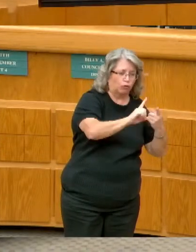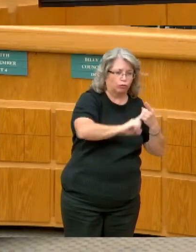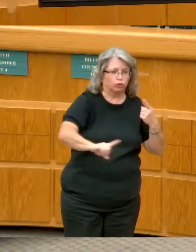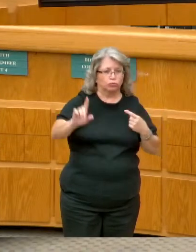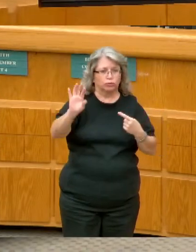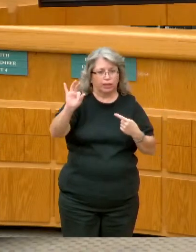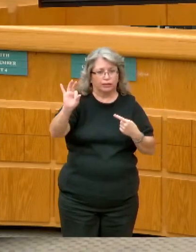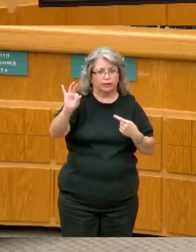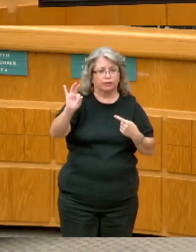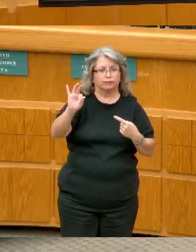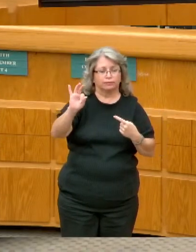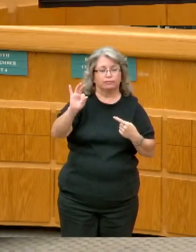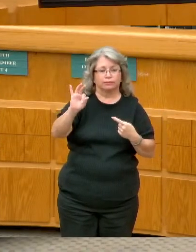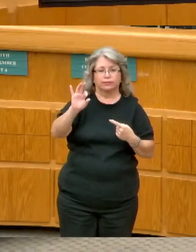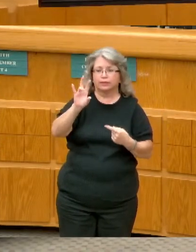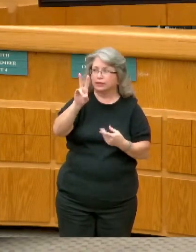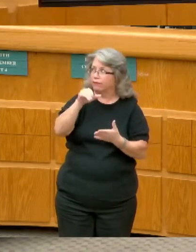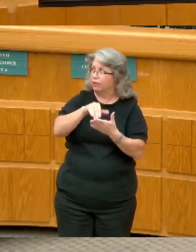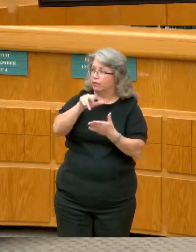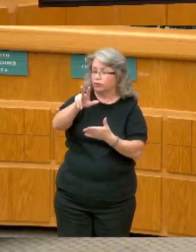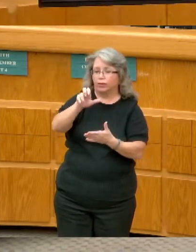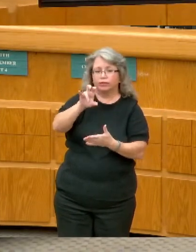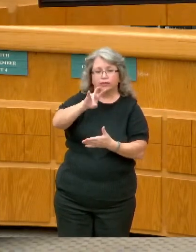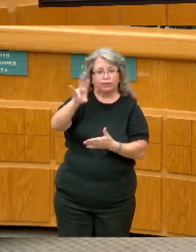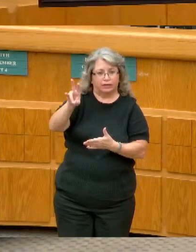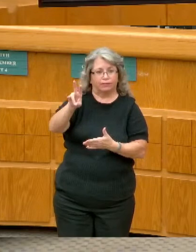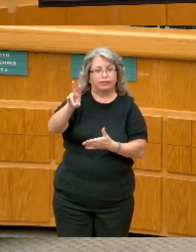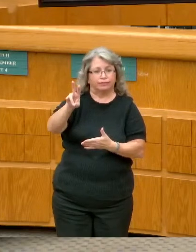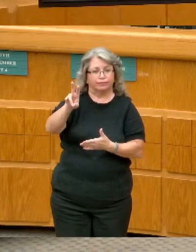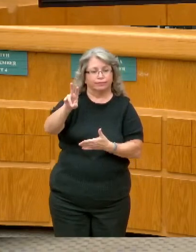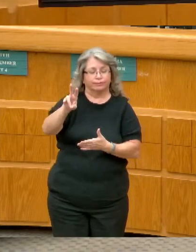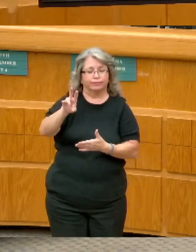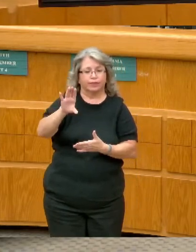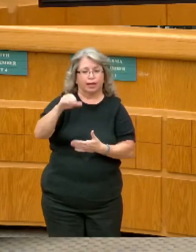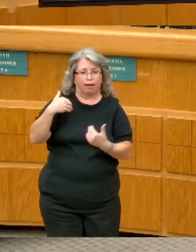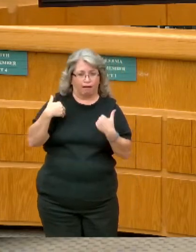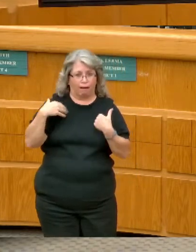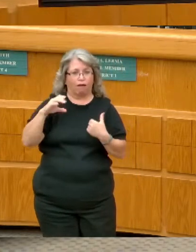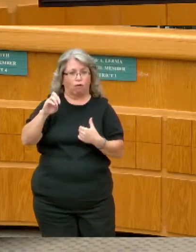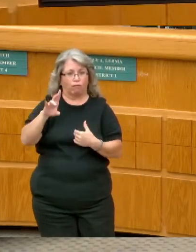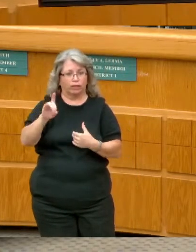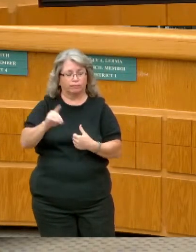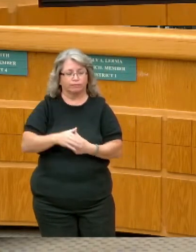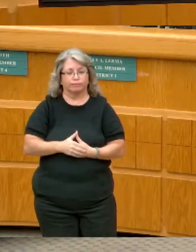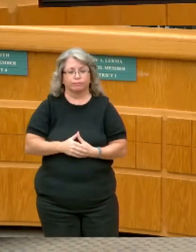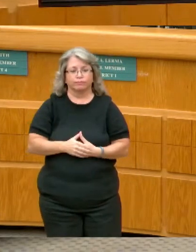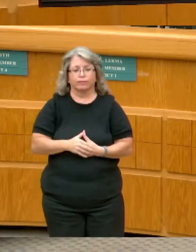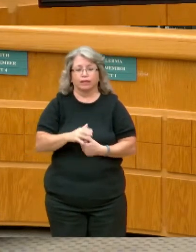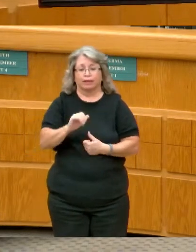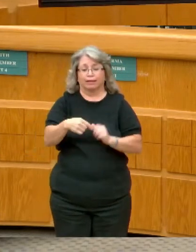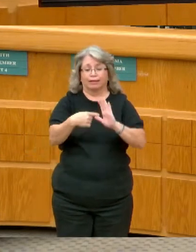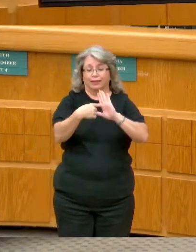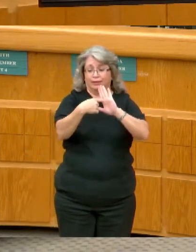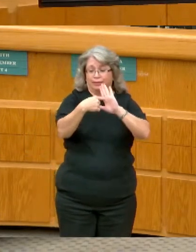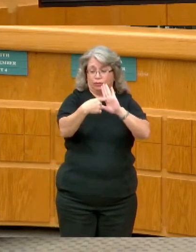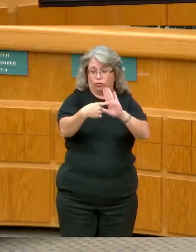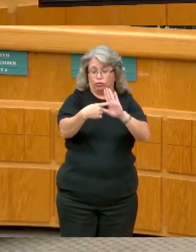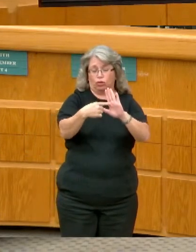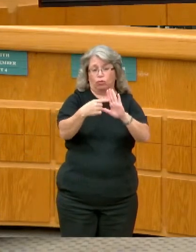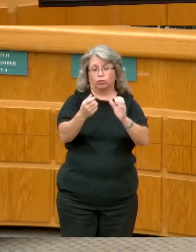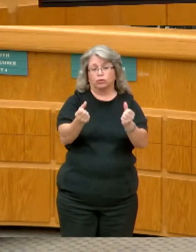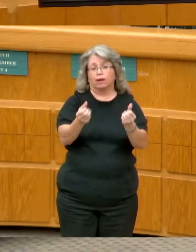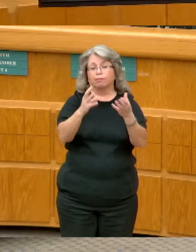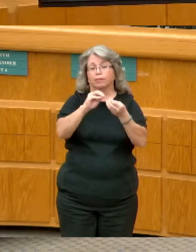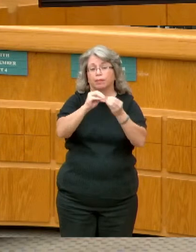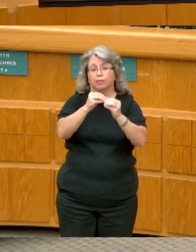7,377 that were COVID positive. The next slide shows the hospitalizations and the ICU